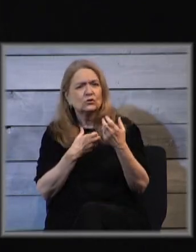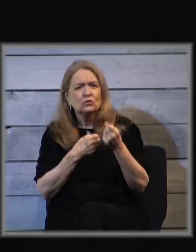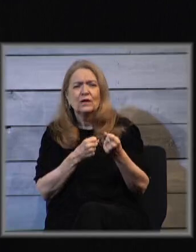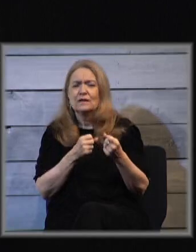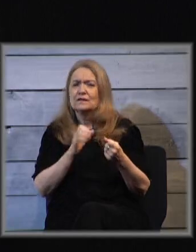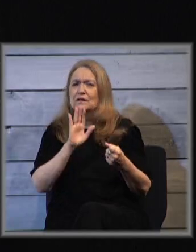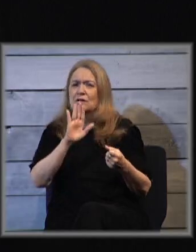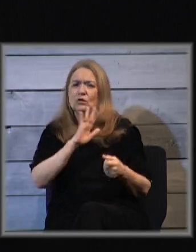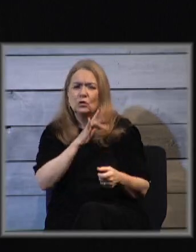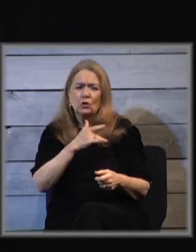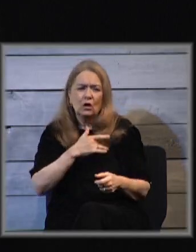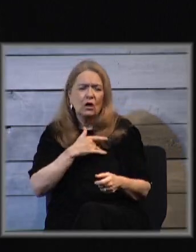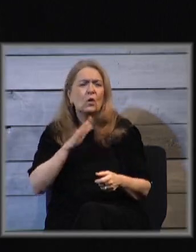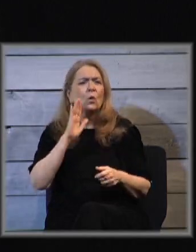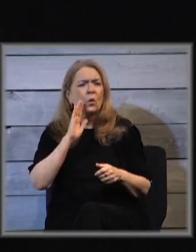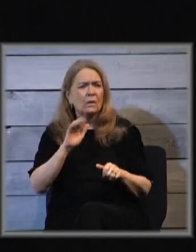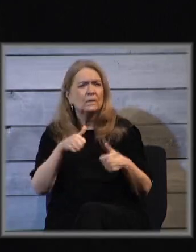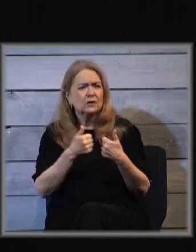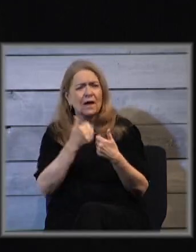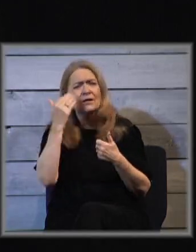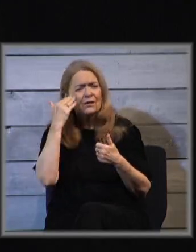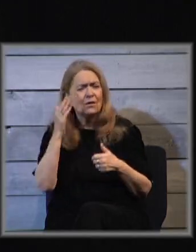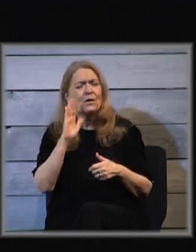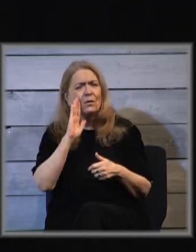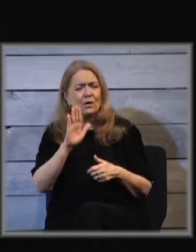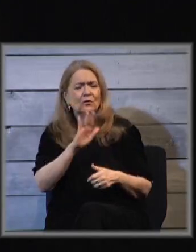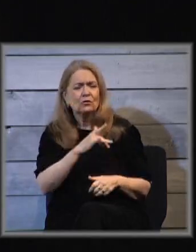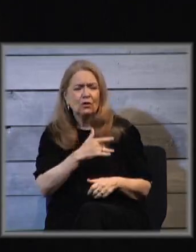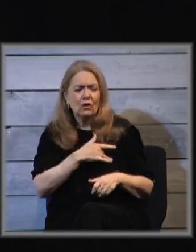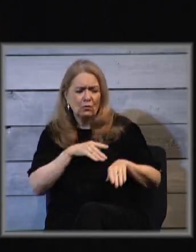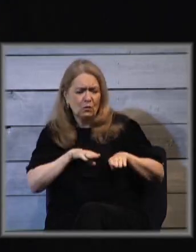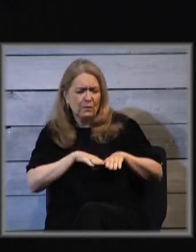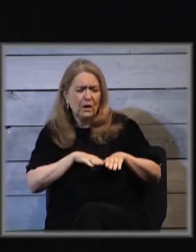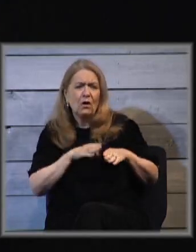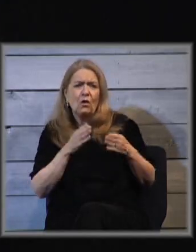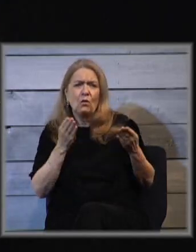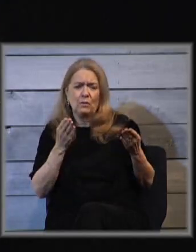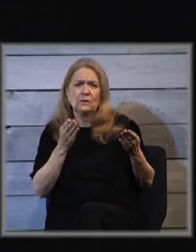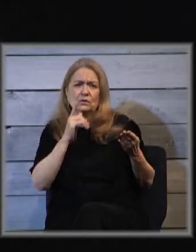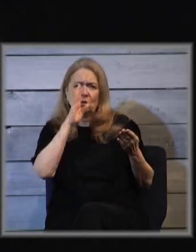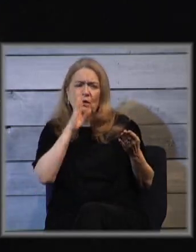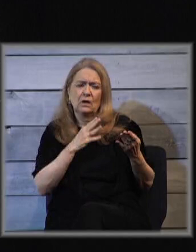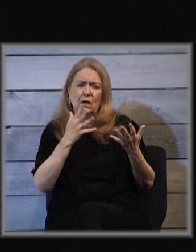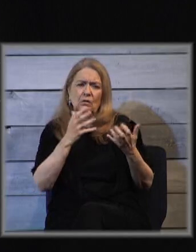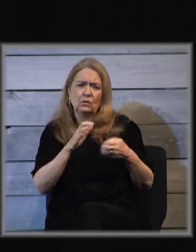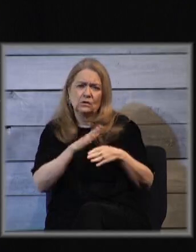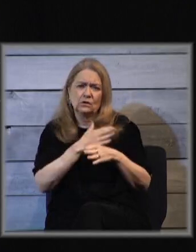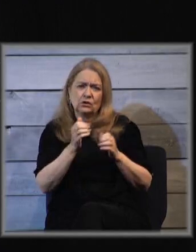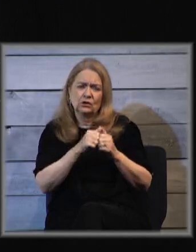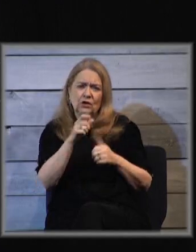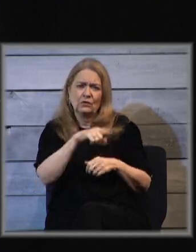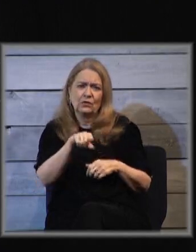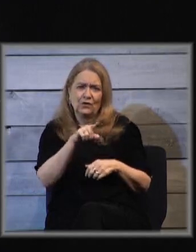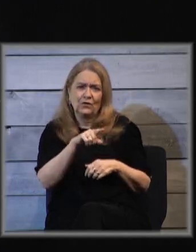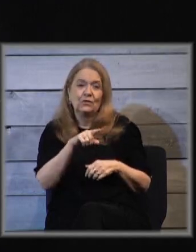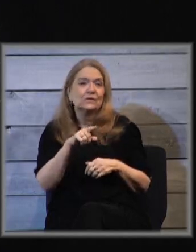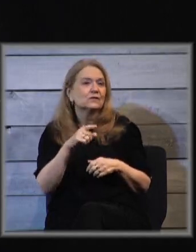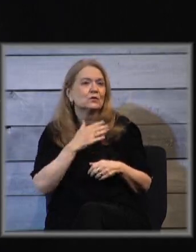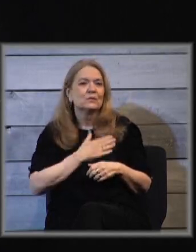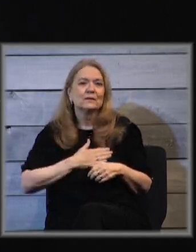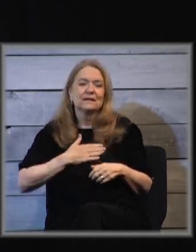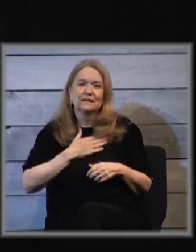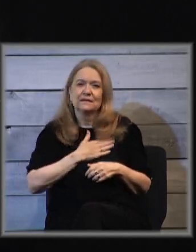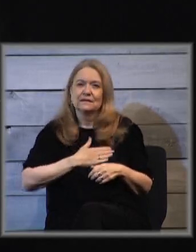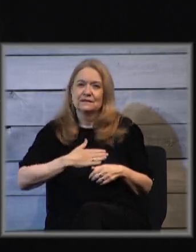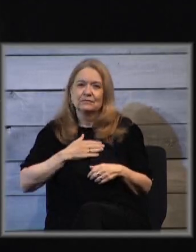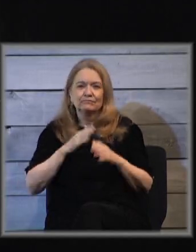heart will be challenged. I trust that your heart will be open to what God has to say. And so please,